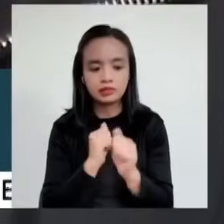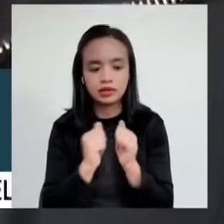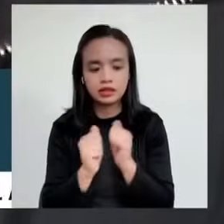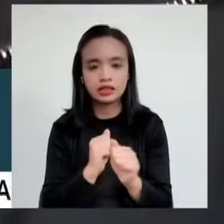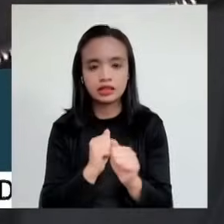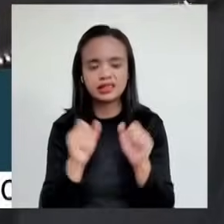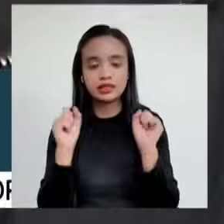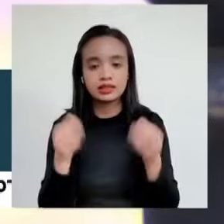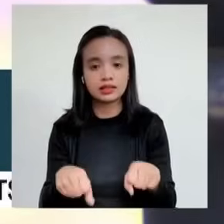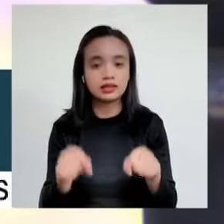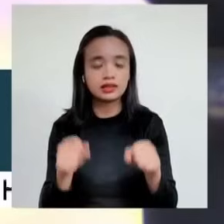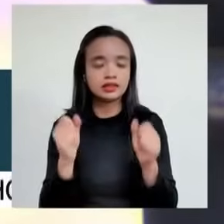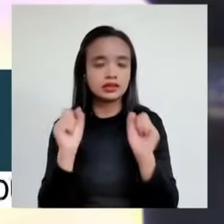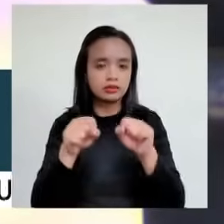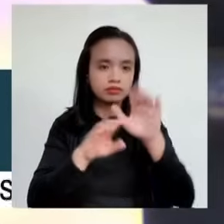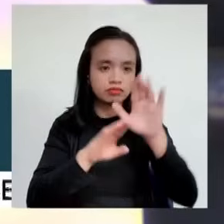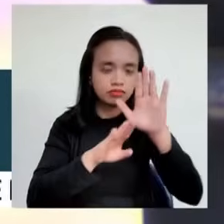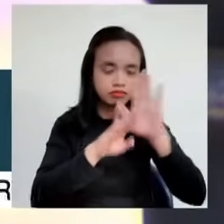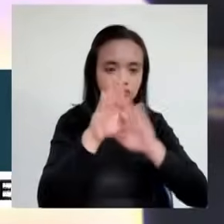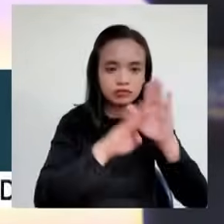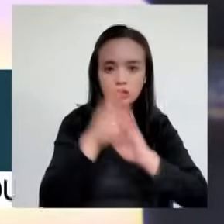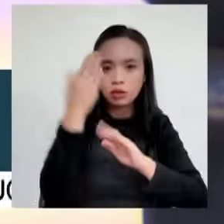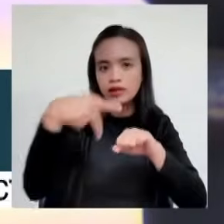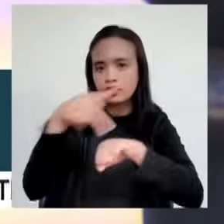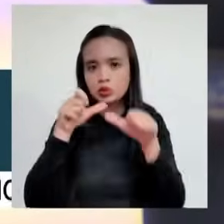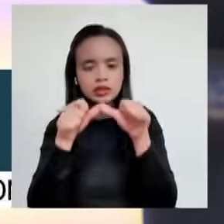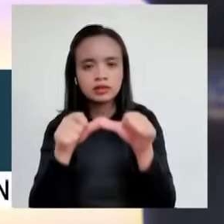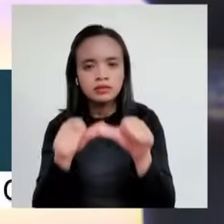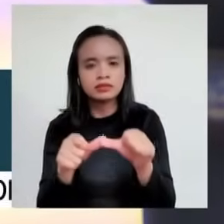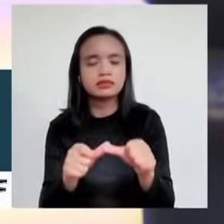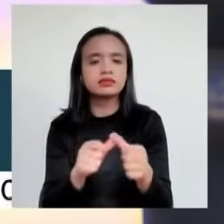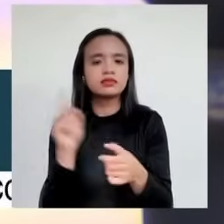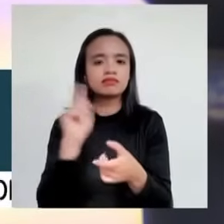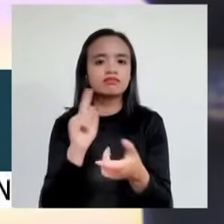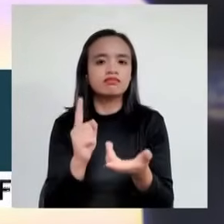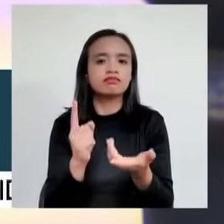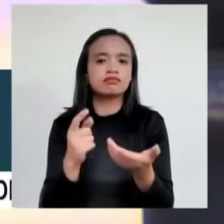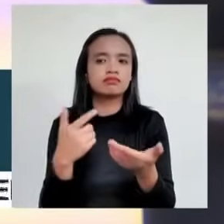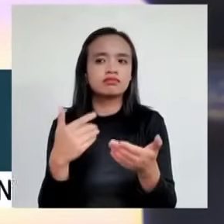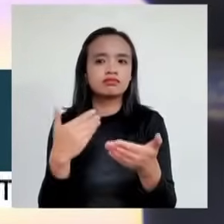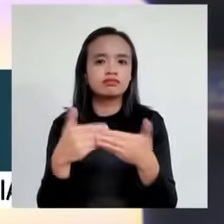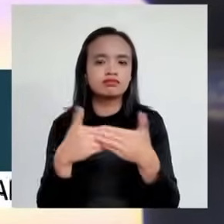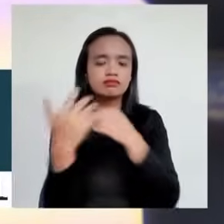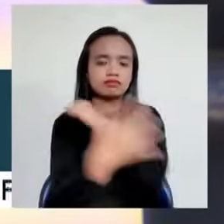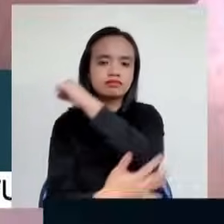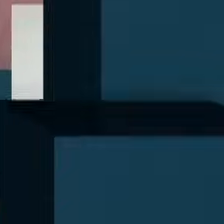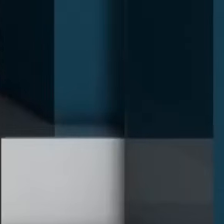rise as the Philippines continues to lag behind its neighboring countries in terms of cybersecurity.